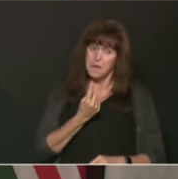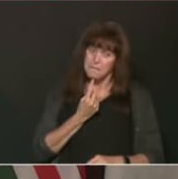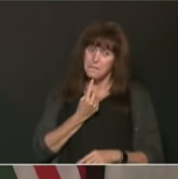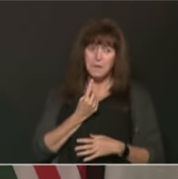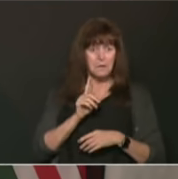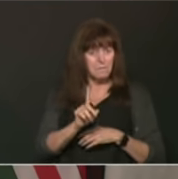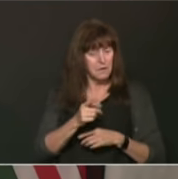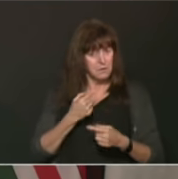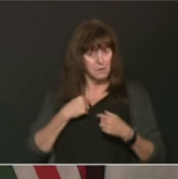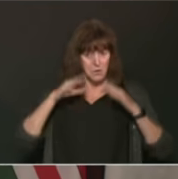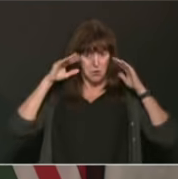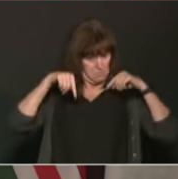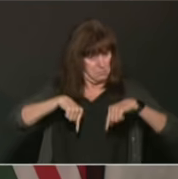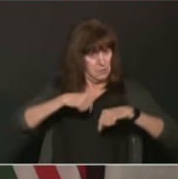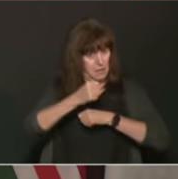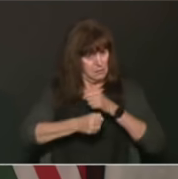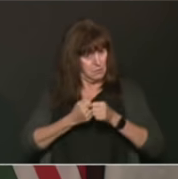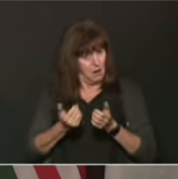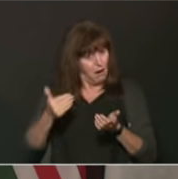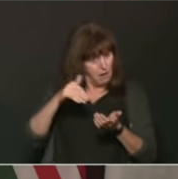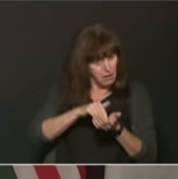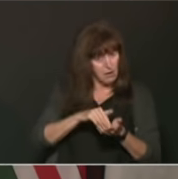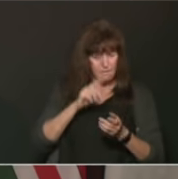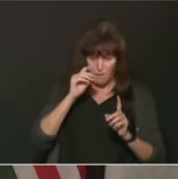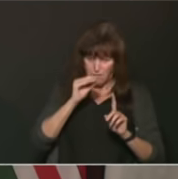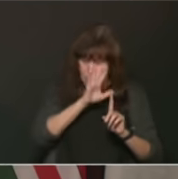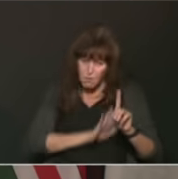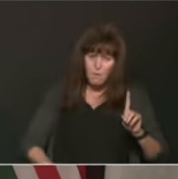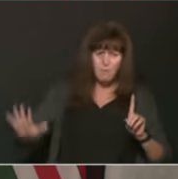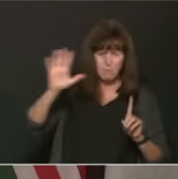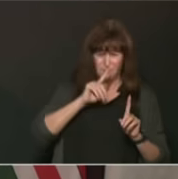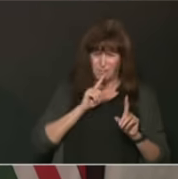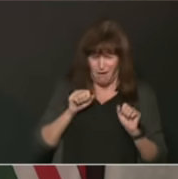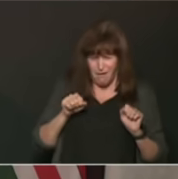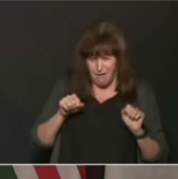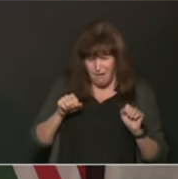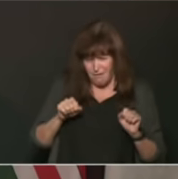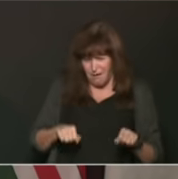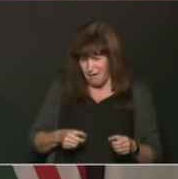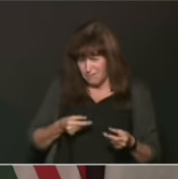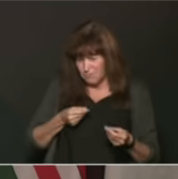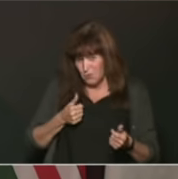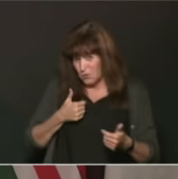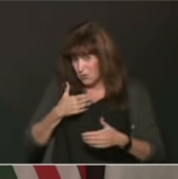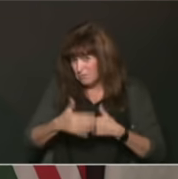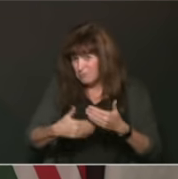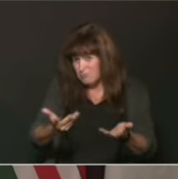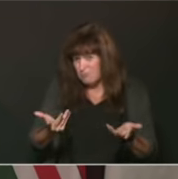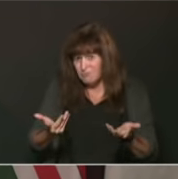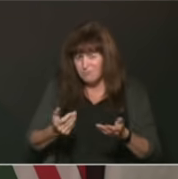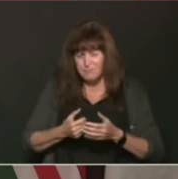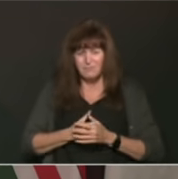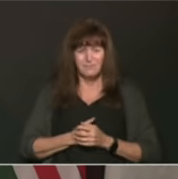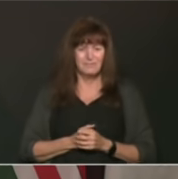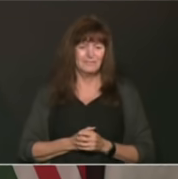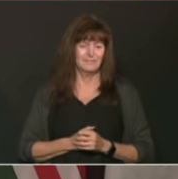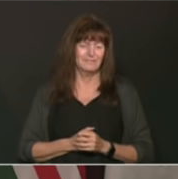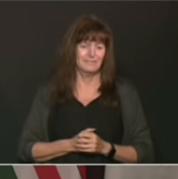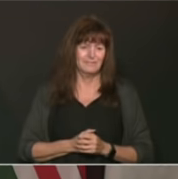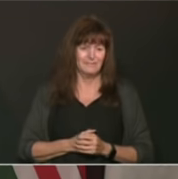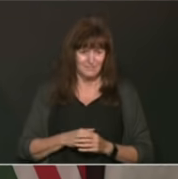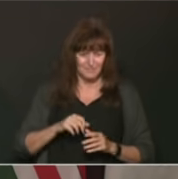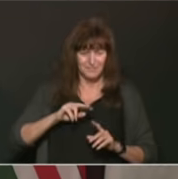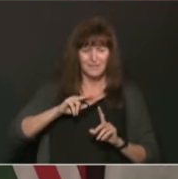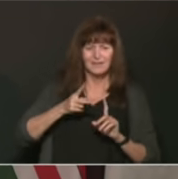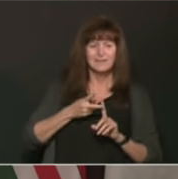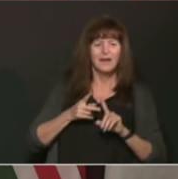again this year. Follow-up? Thanks. On another topic, we're starting to